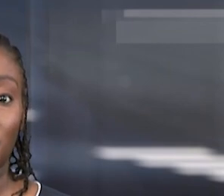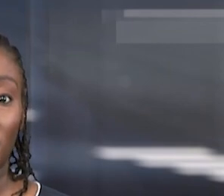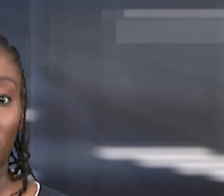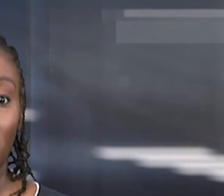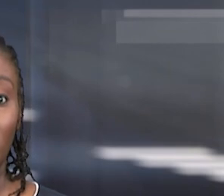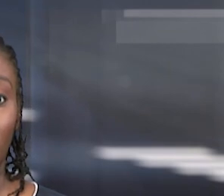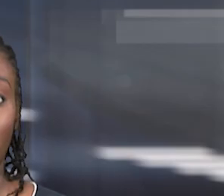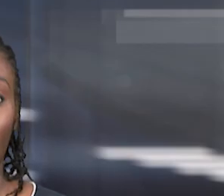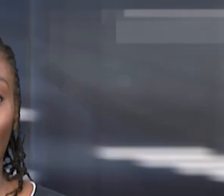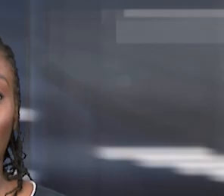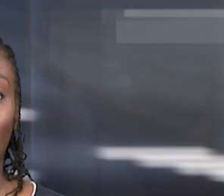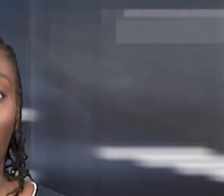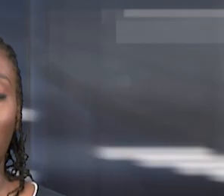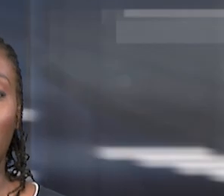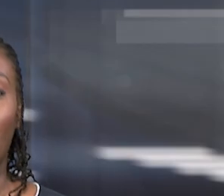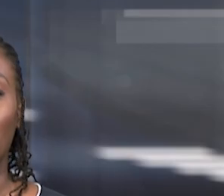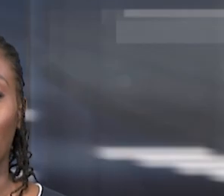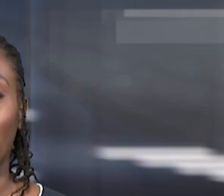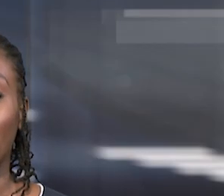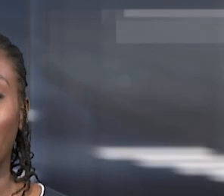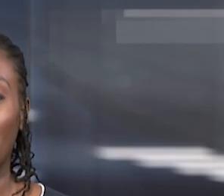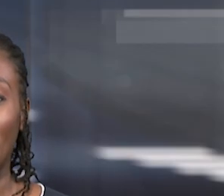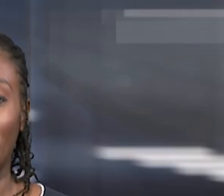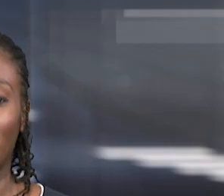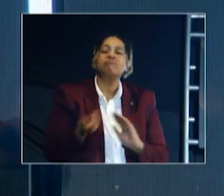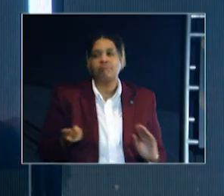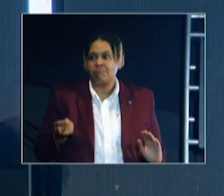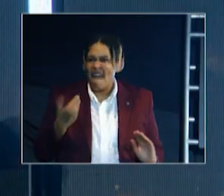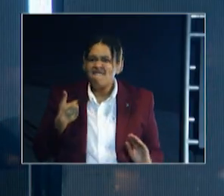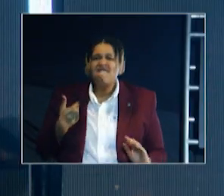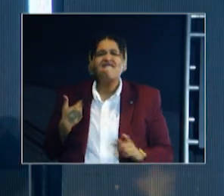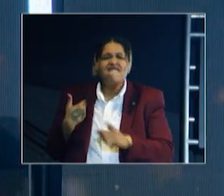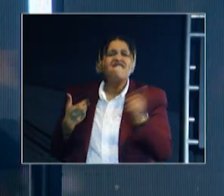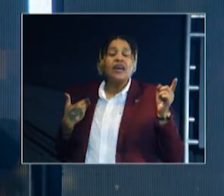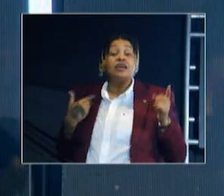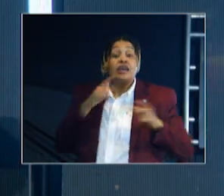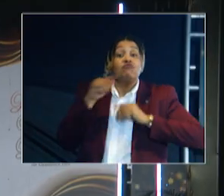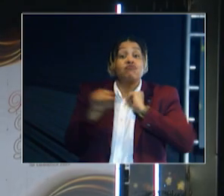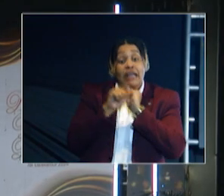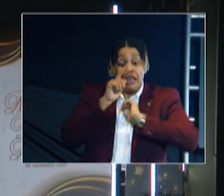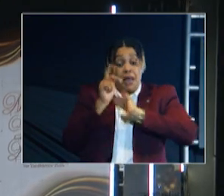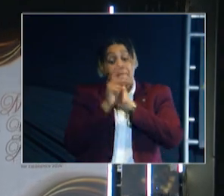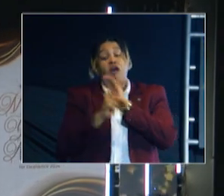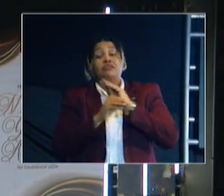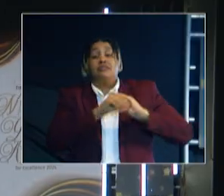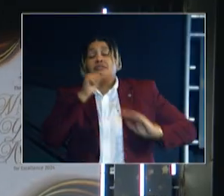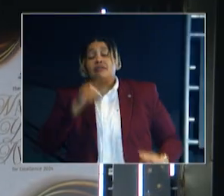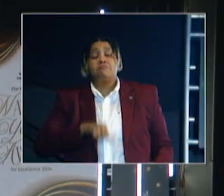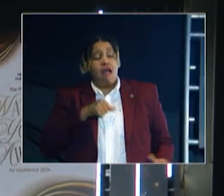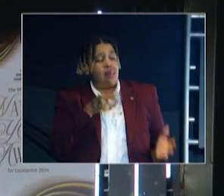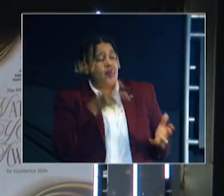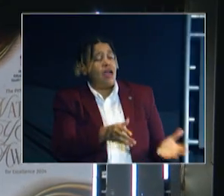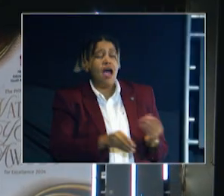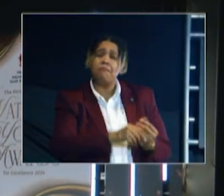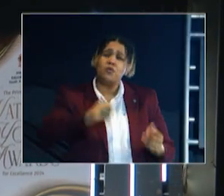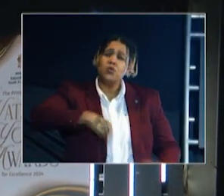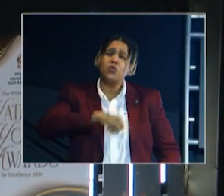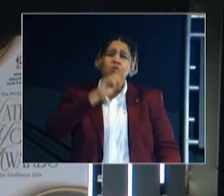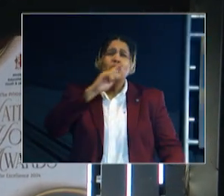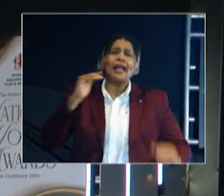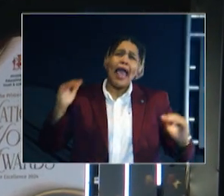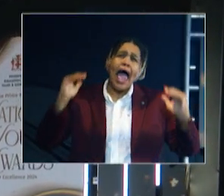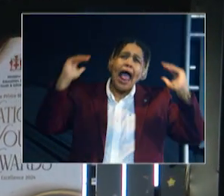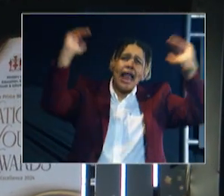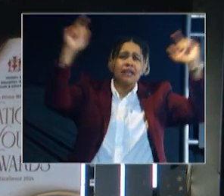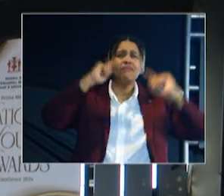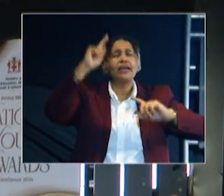and Special Abilities, which were added at her recommendation. As a matter of policy and pride of place, we are elevating